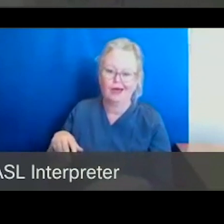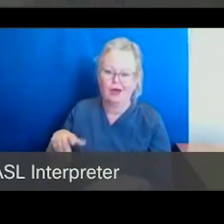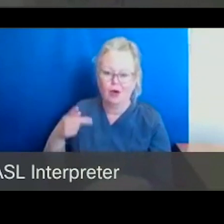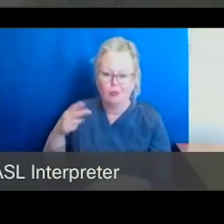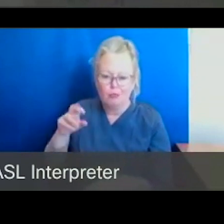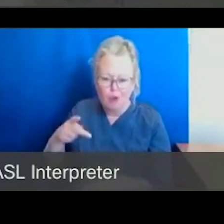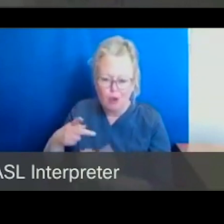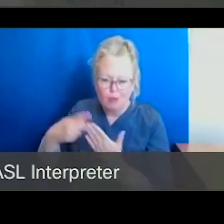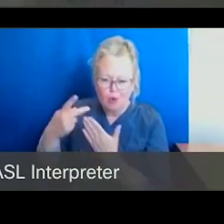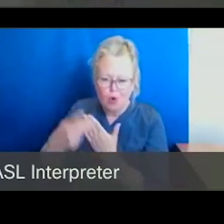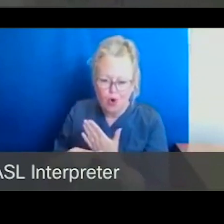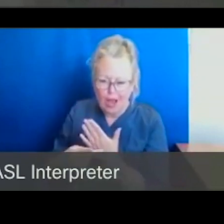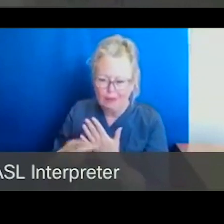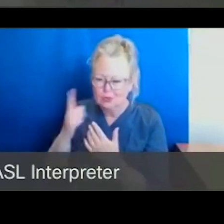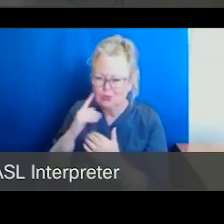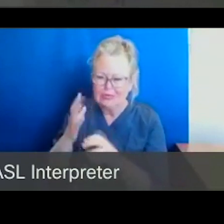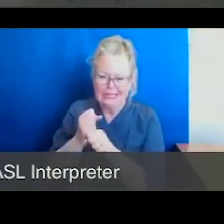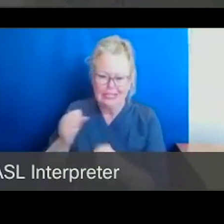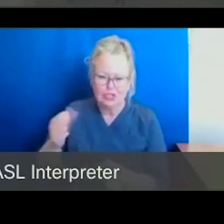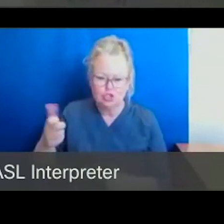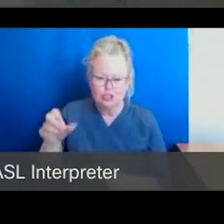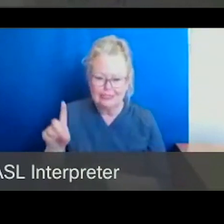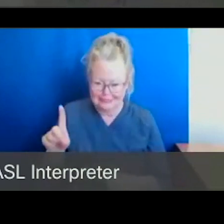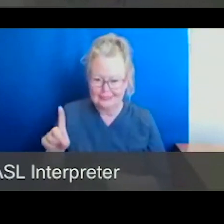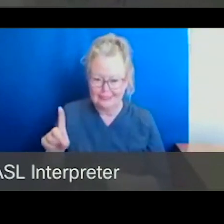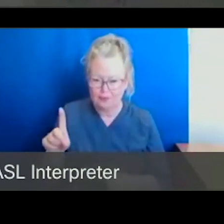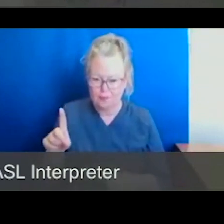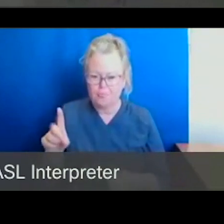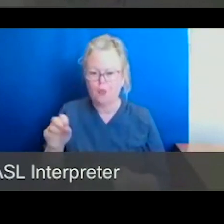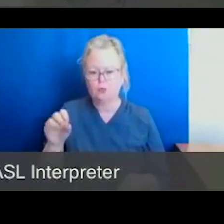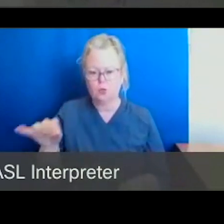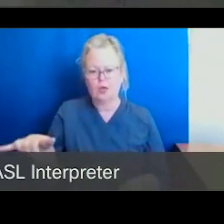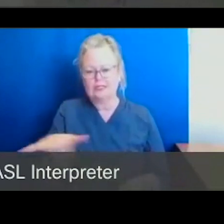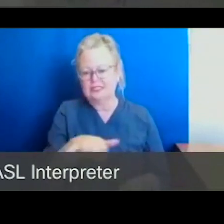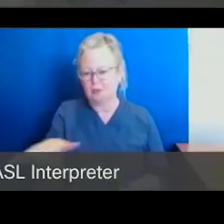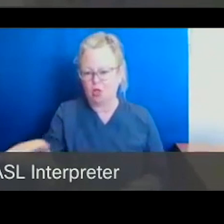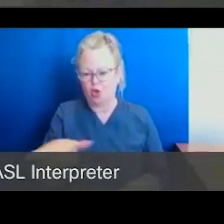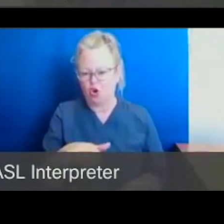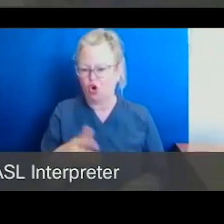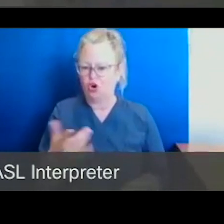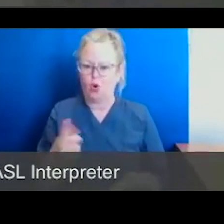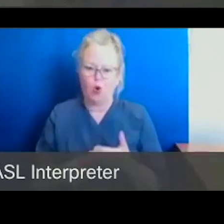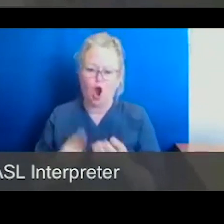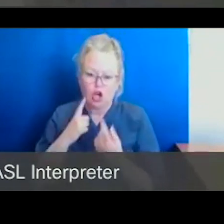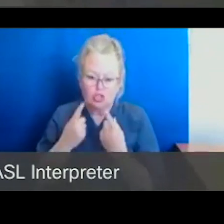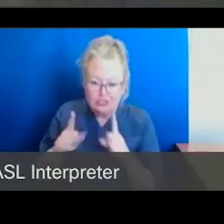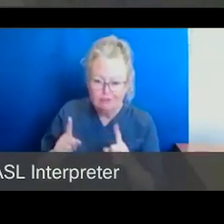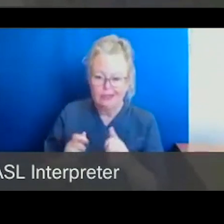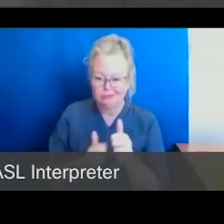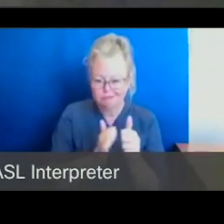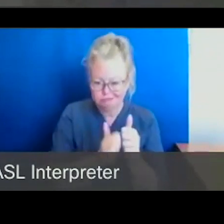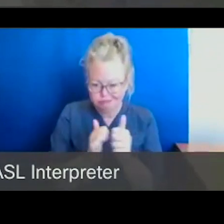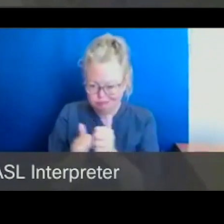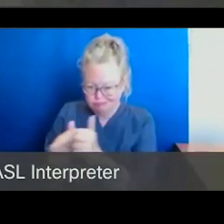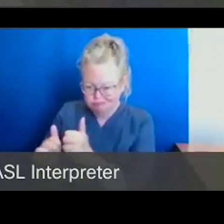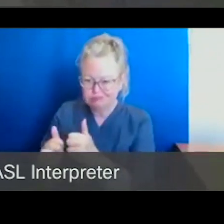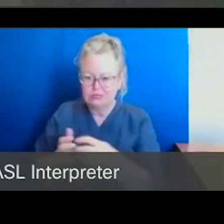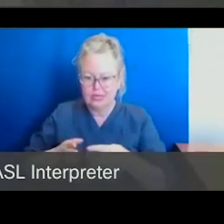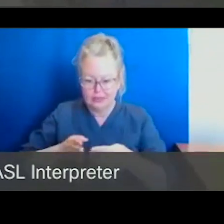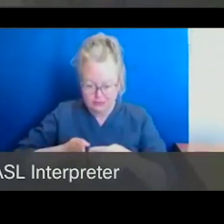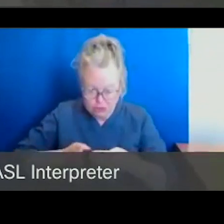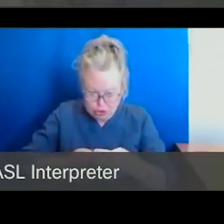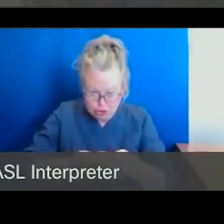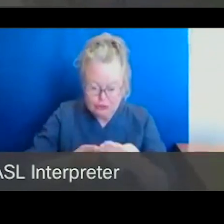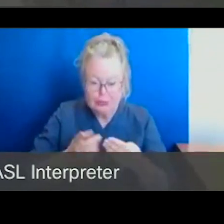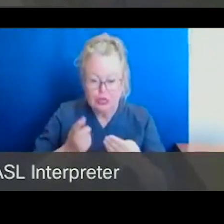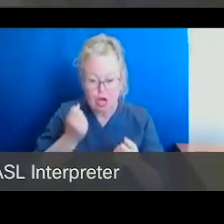school equivalency exams. Again, looking at very similar outcomes, achievement in these courses, in these programs, access